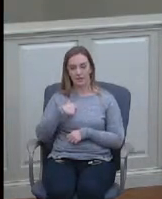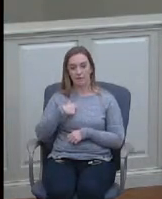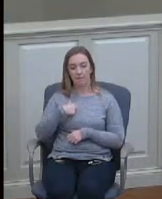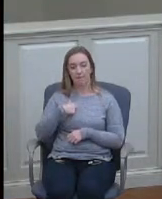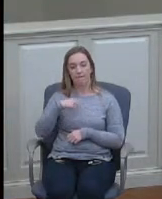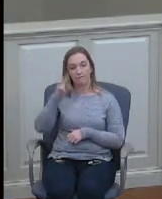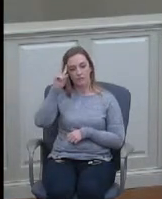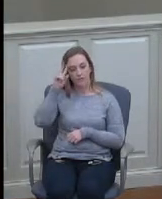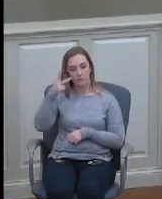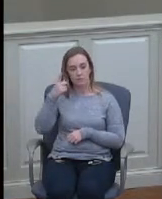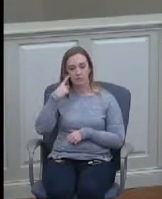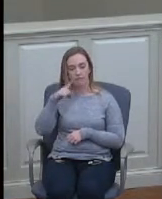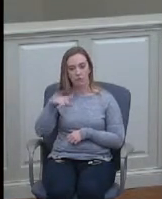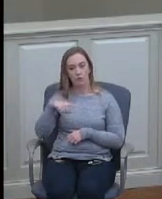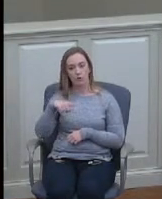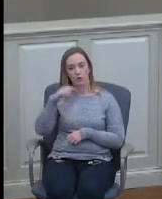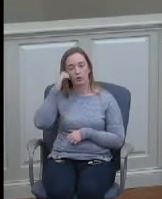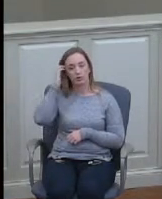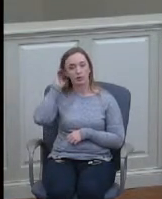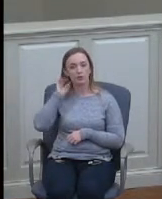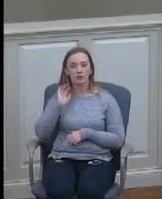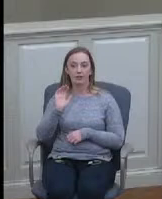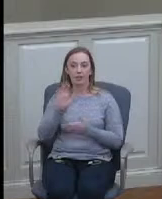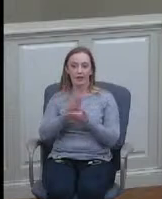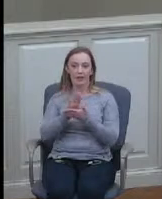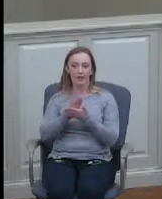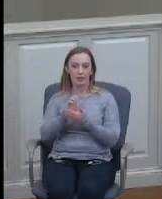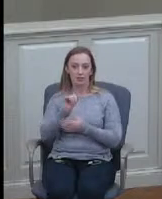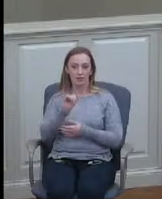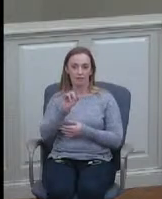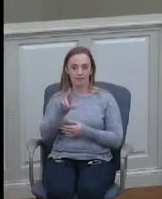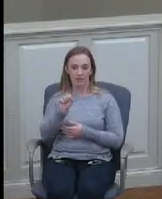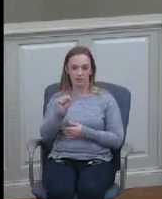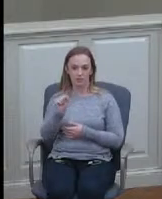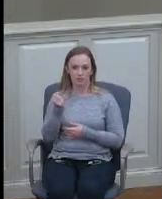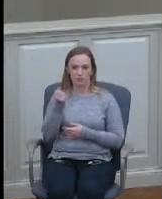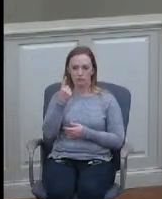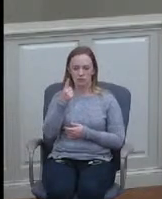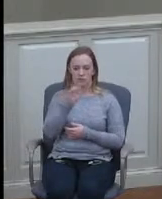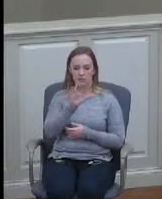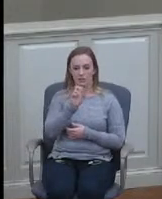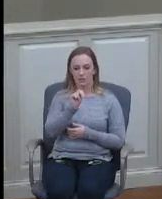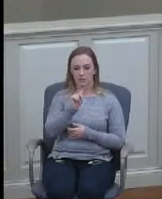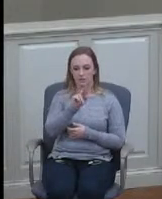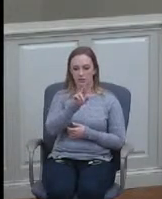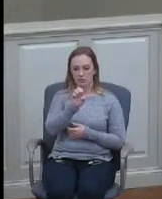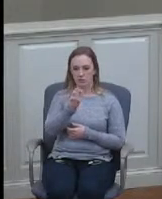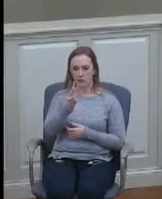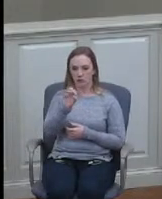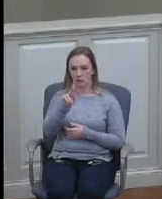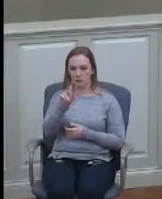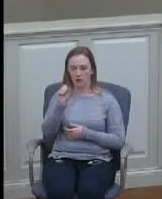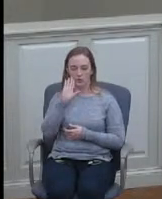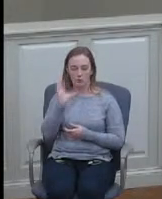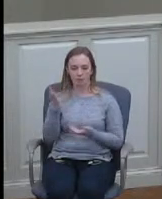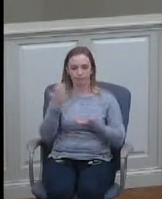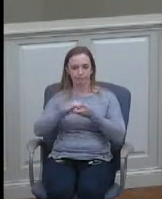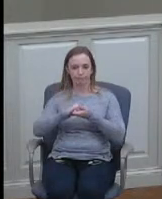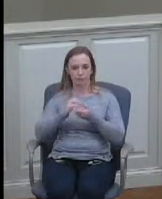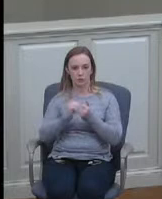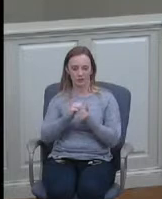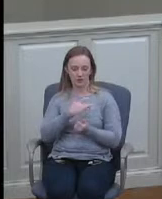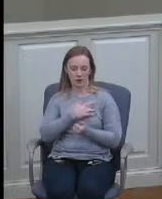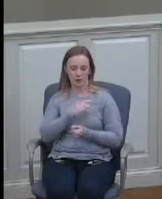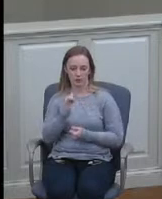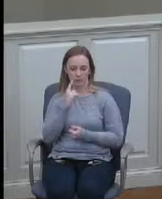college. And CenterWorks is actually going to be working closely with the Heart as well to really ramp